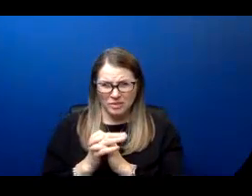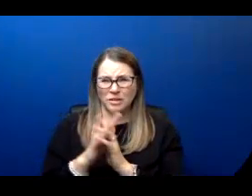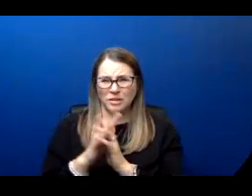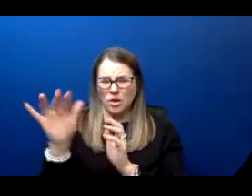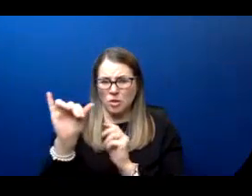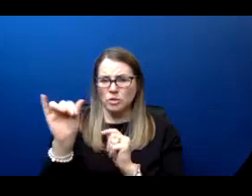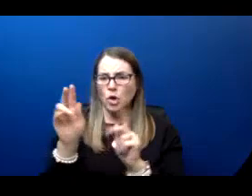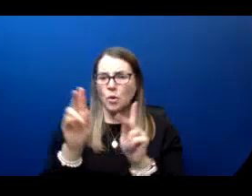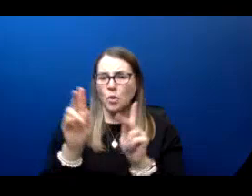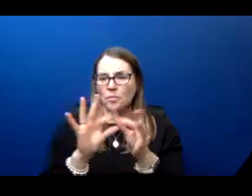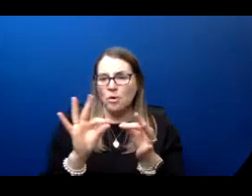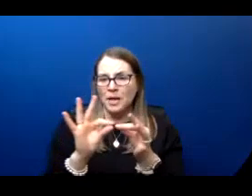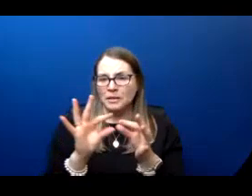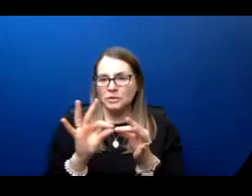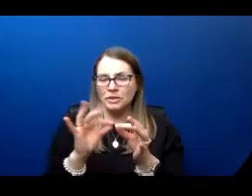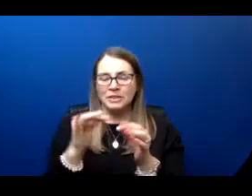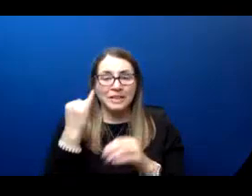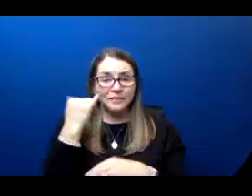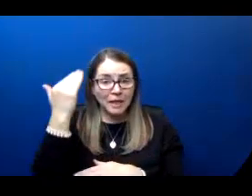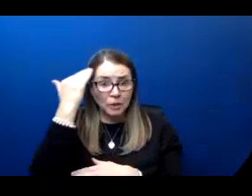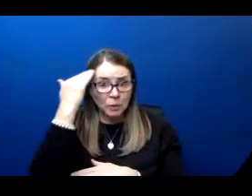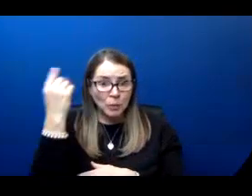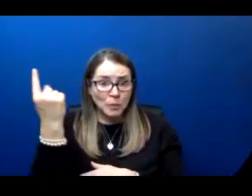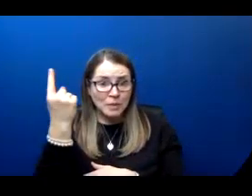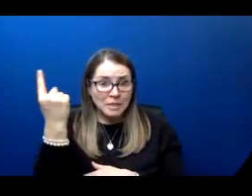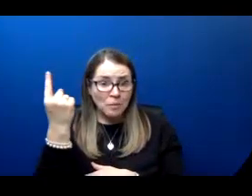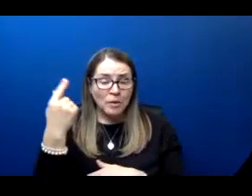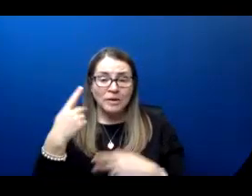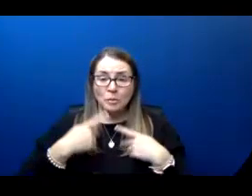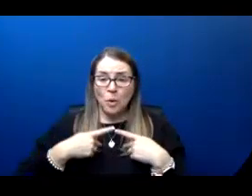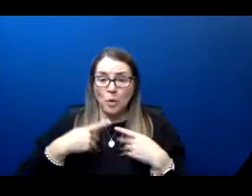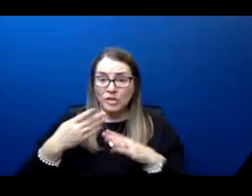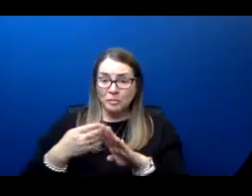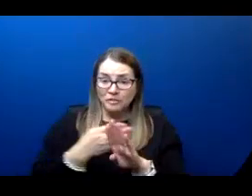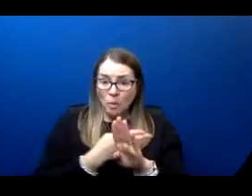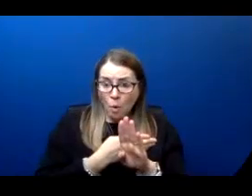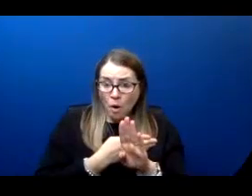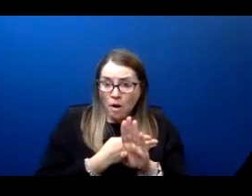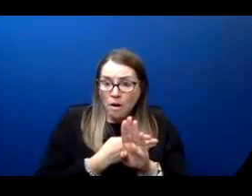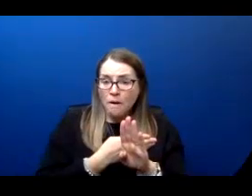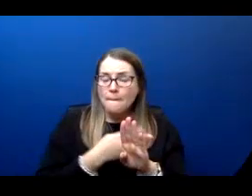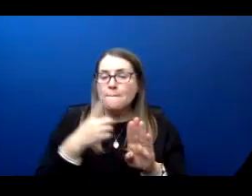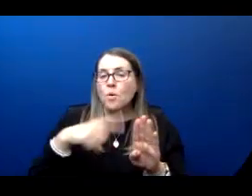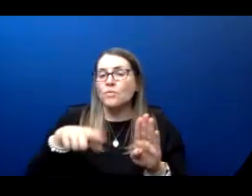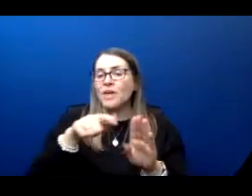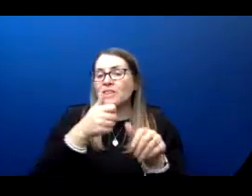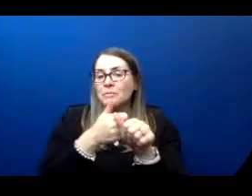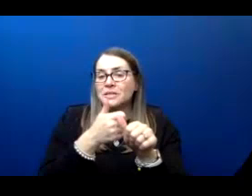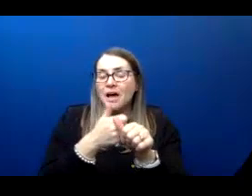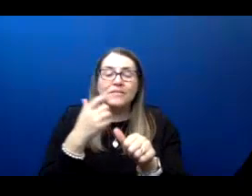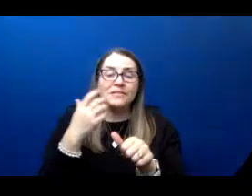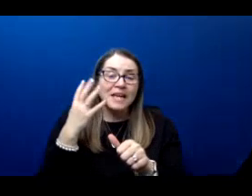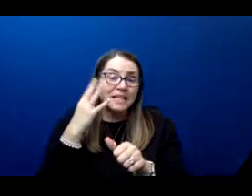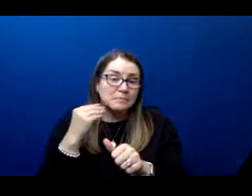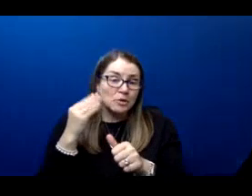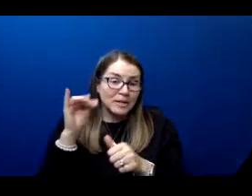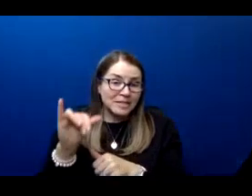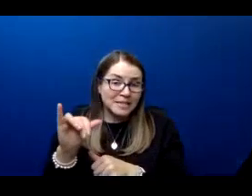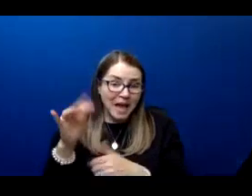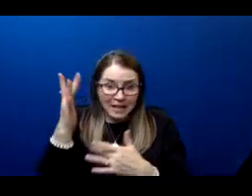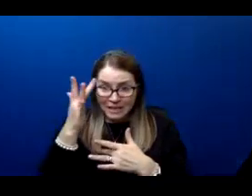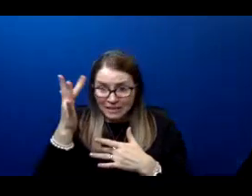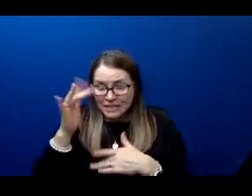people mentioned that if they knew someone who had pneumonia before, or, they themselves had experienced, the illness,